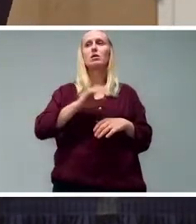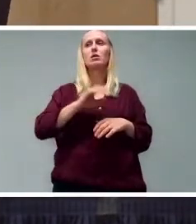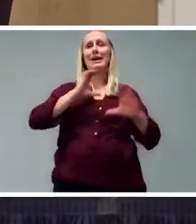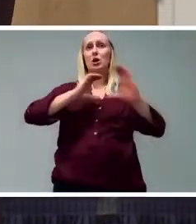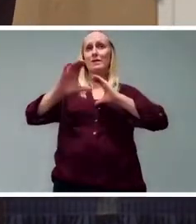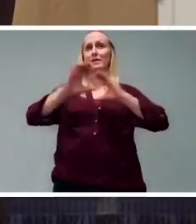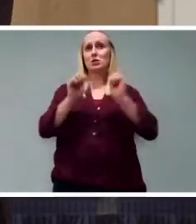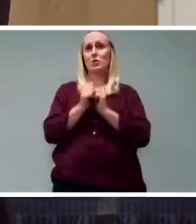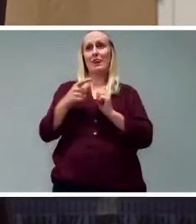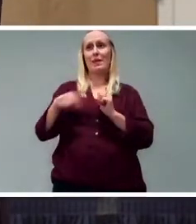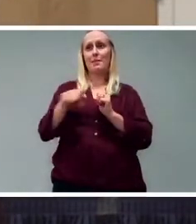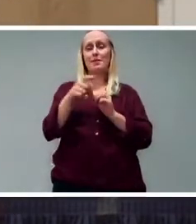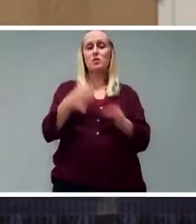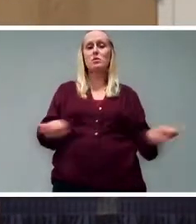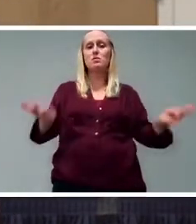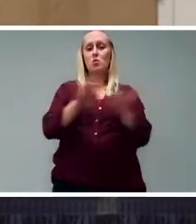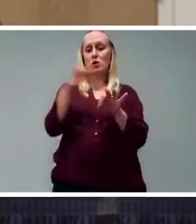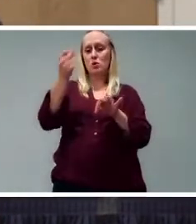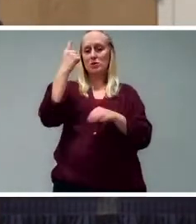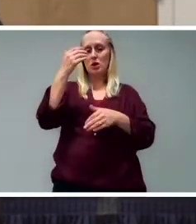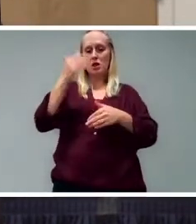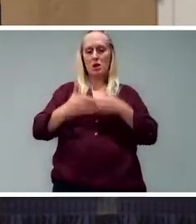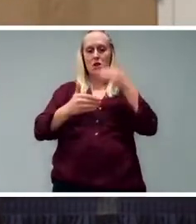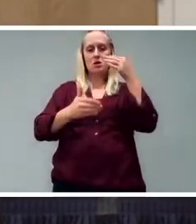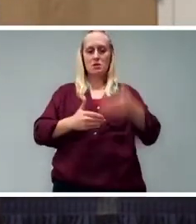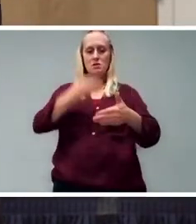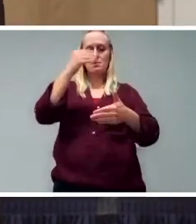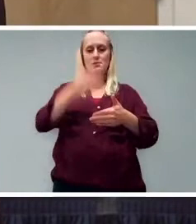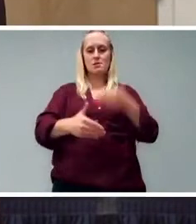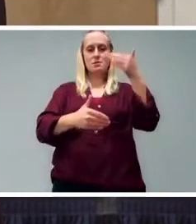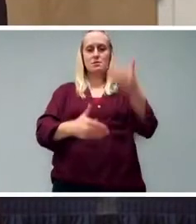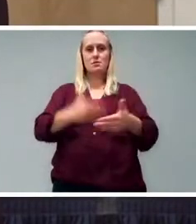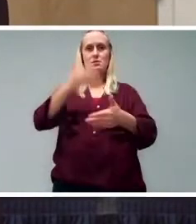it's important to understand the sequence of events as Paul laid out.